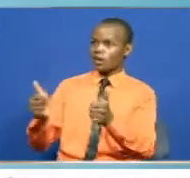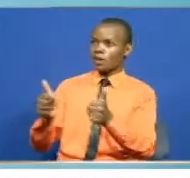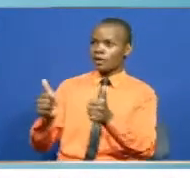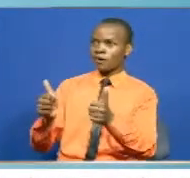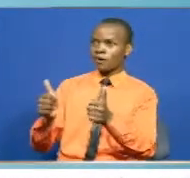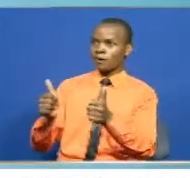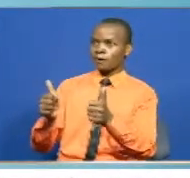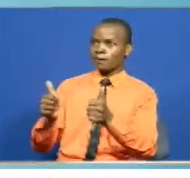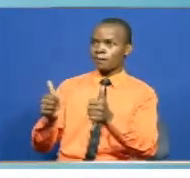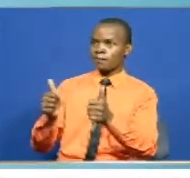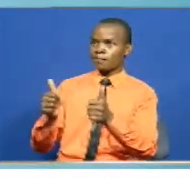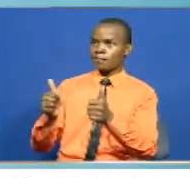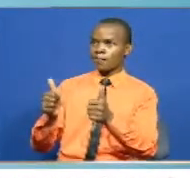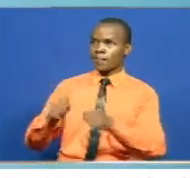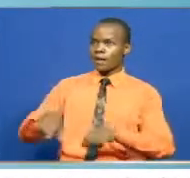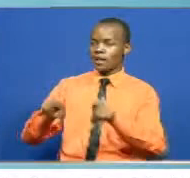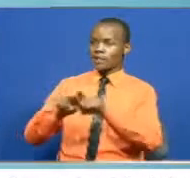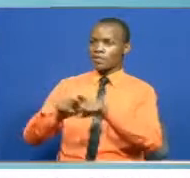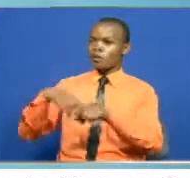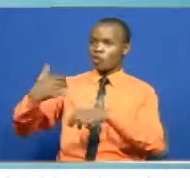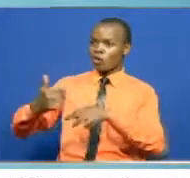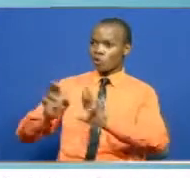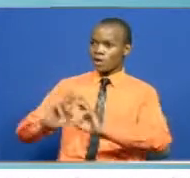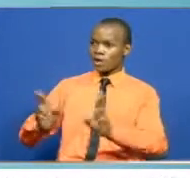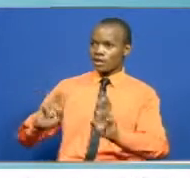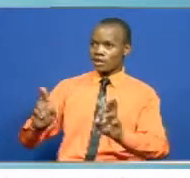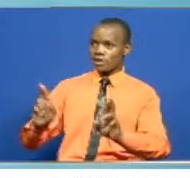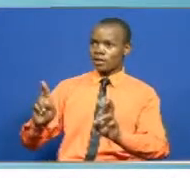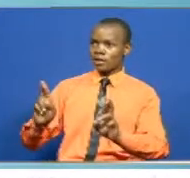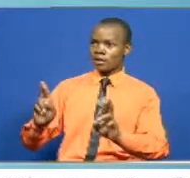throughout. We've been getting ready